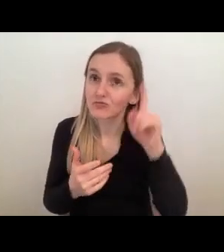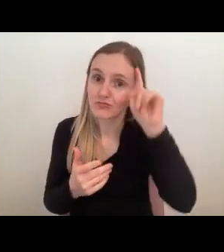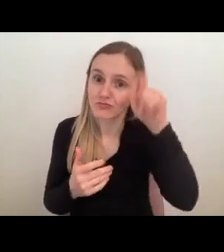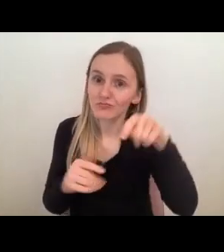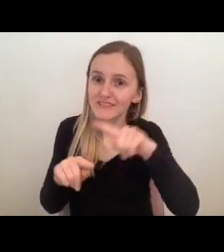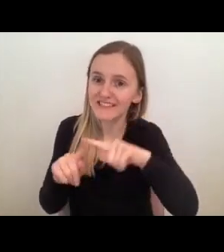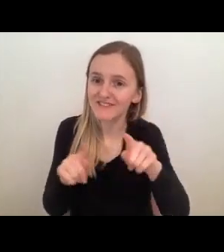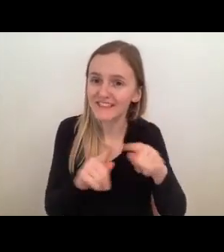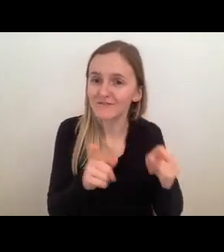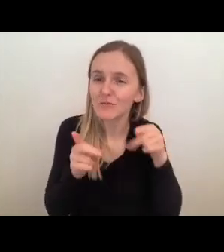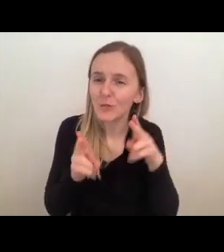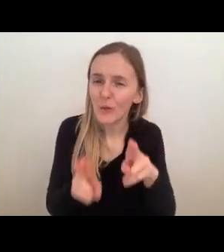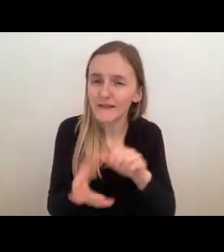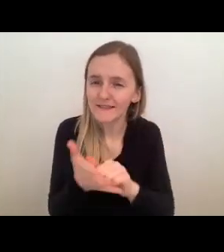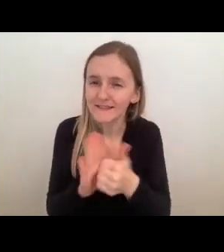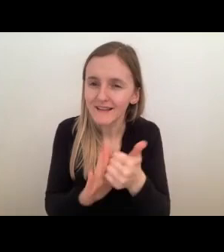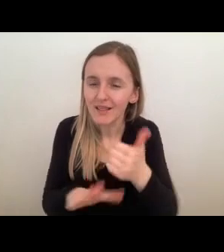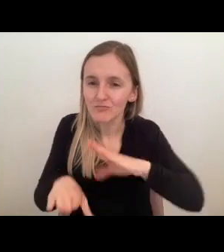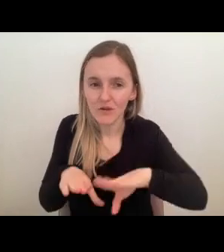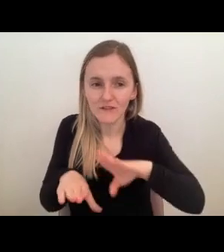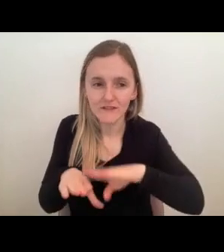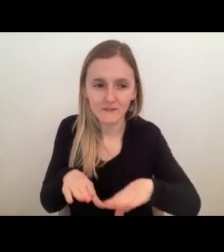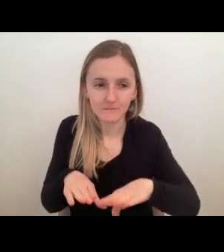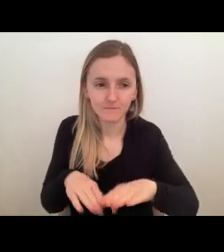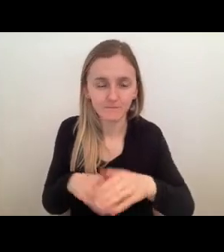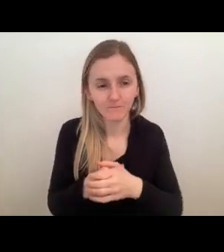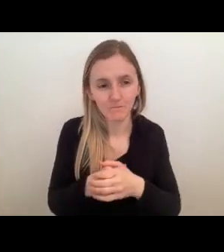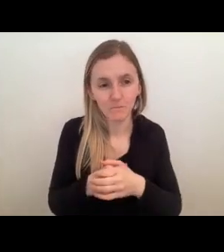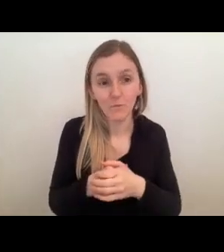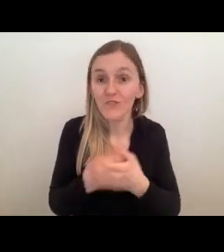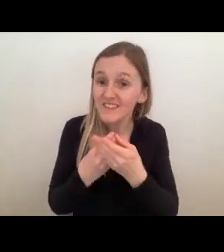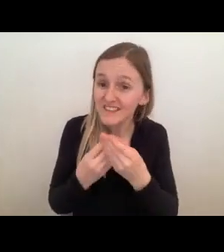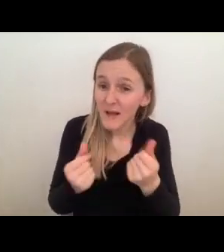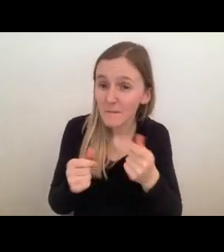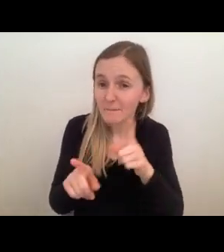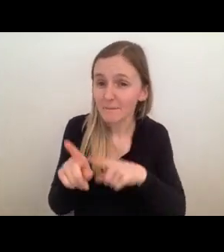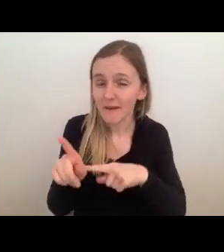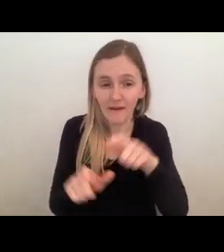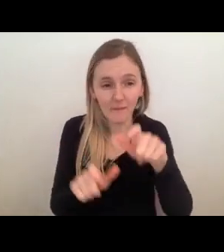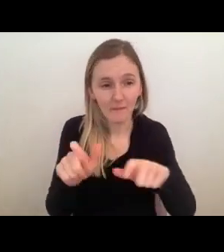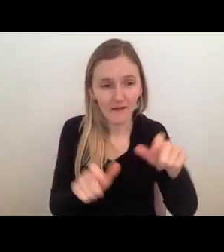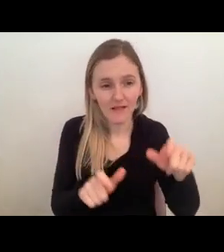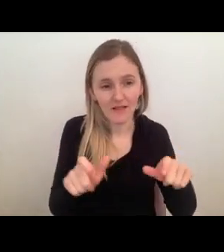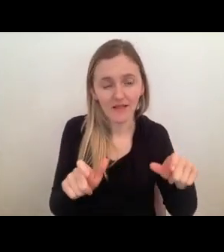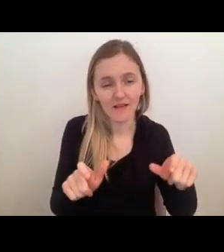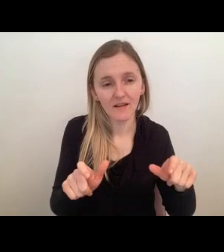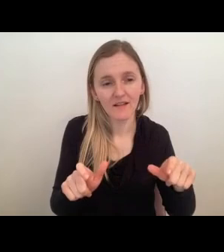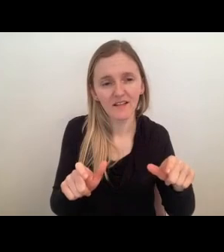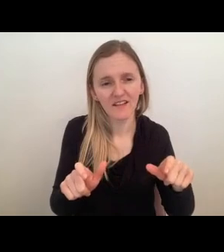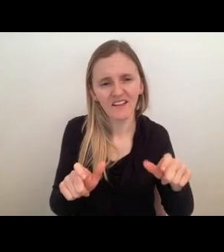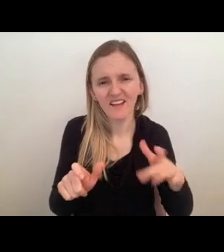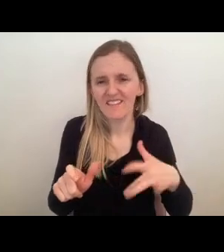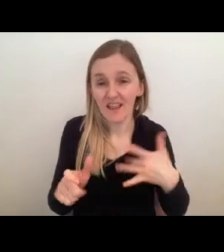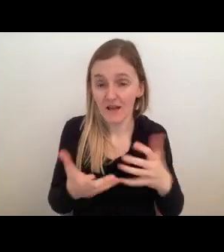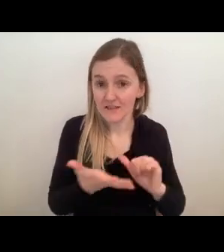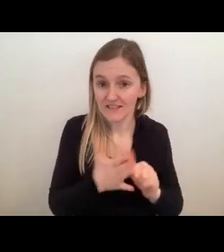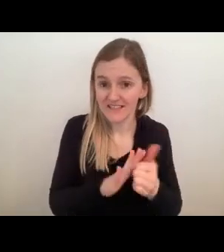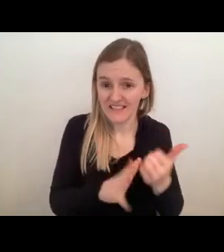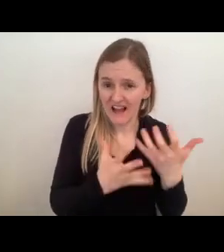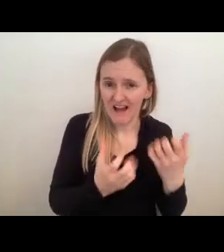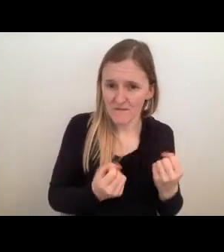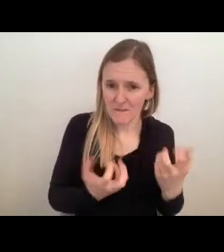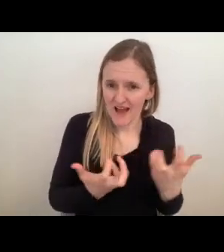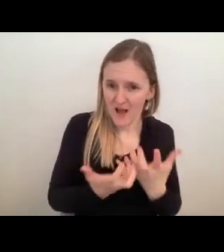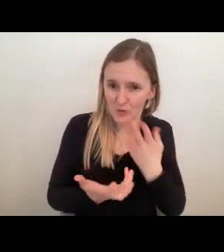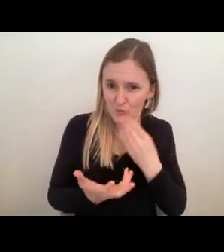practicing those skills. Sometimes for our young people as well, you know, they might sort of not transfer those skills. We might need to support them with